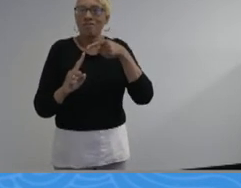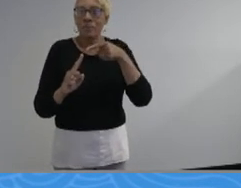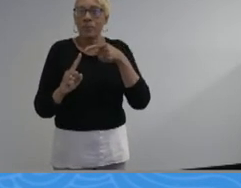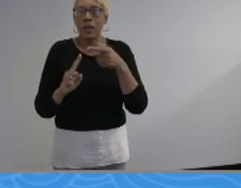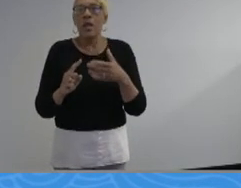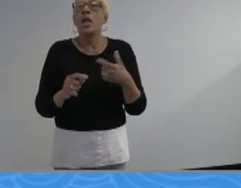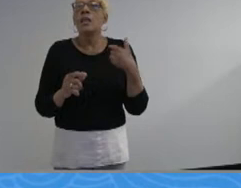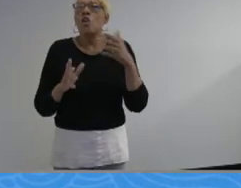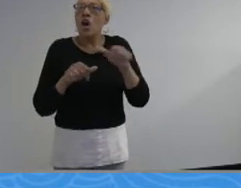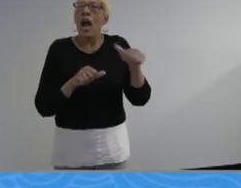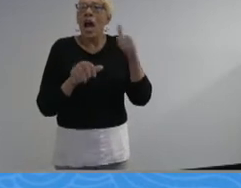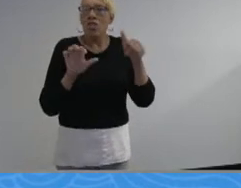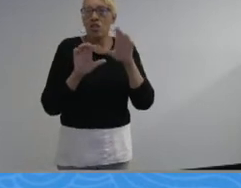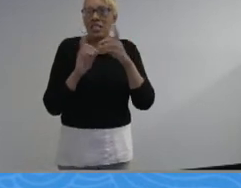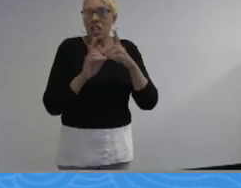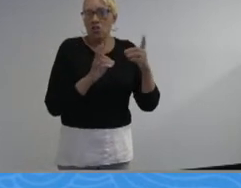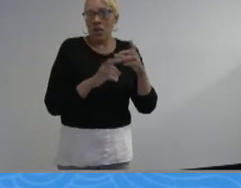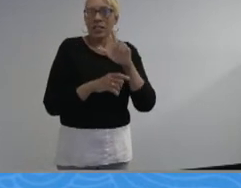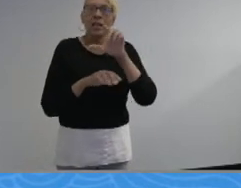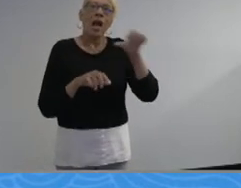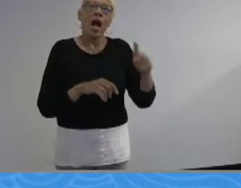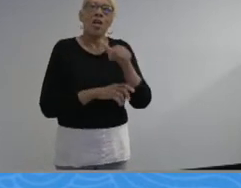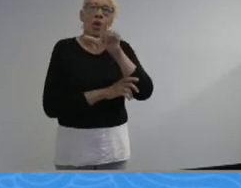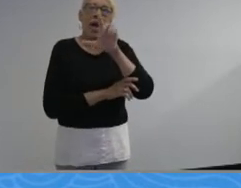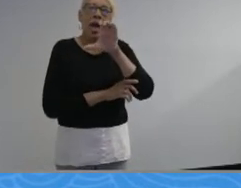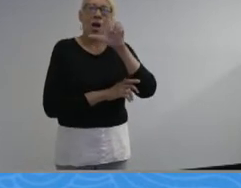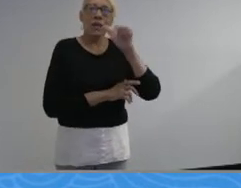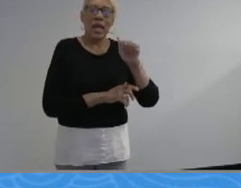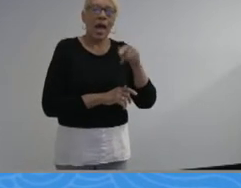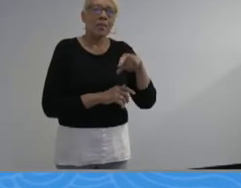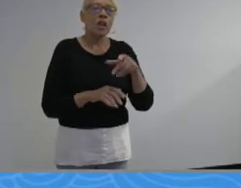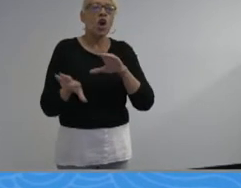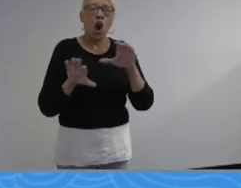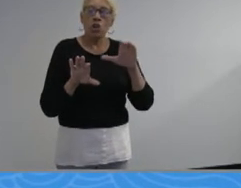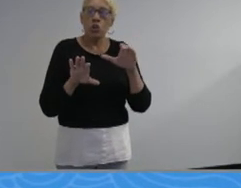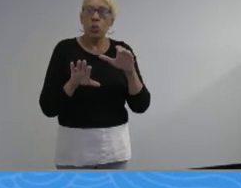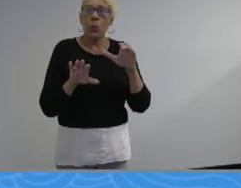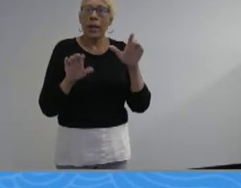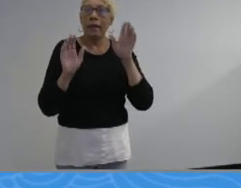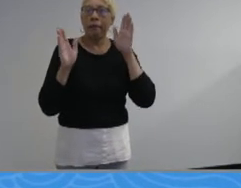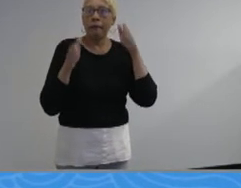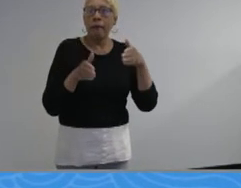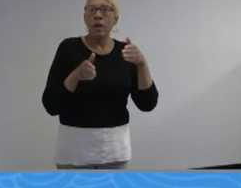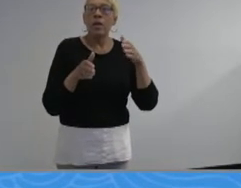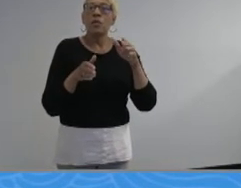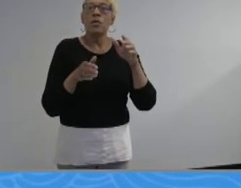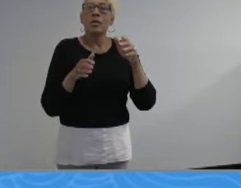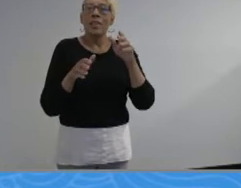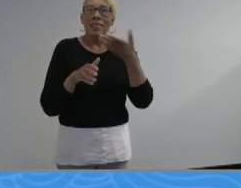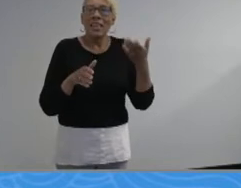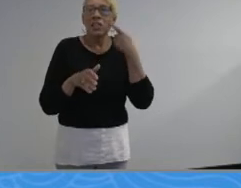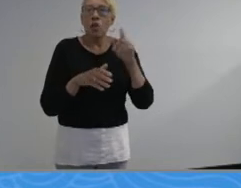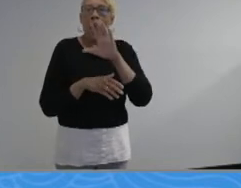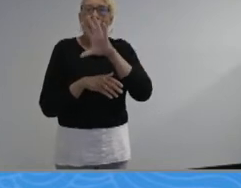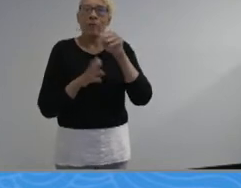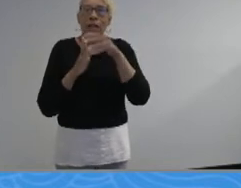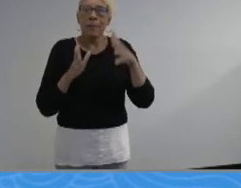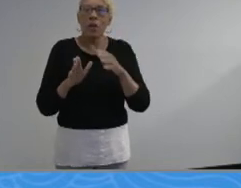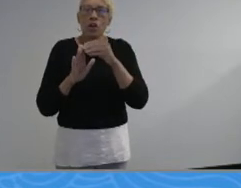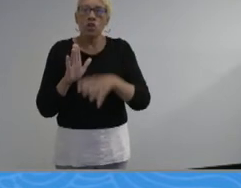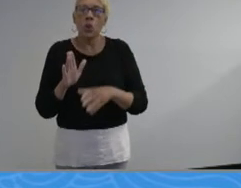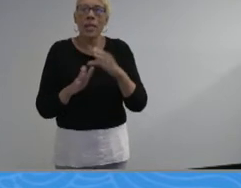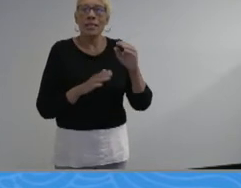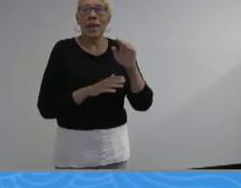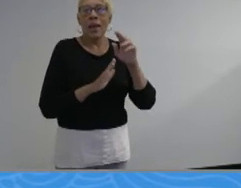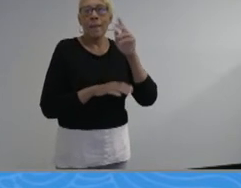this, right? There are other LCAPs that are clearly delineating things that are going to target African American students, things that will target